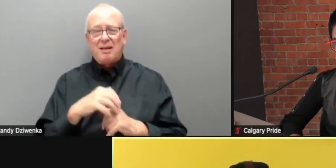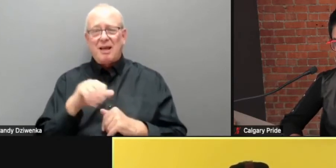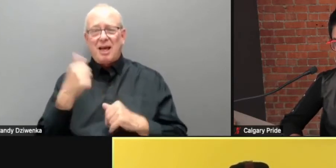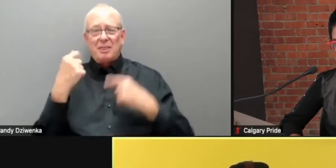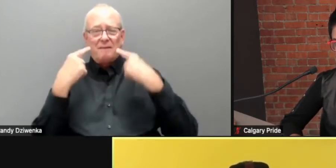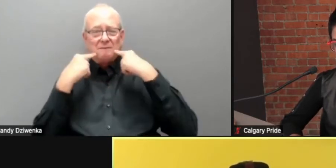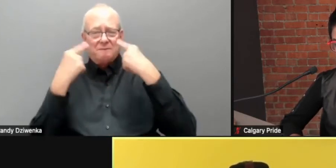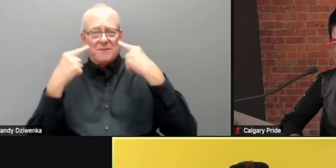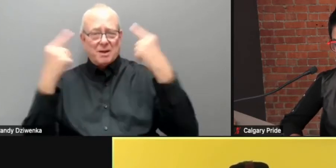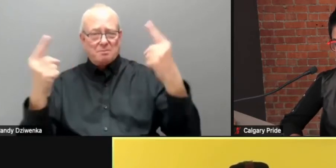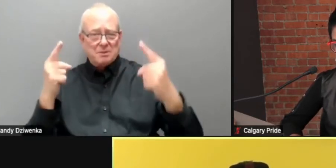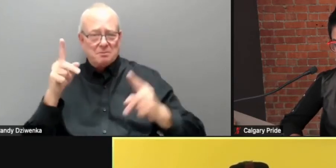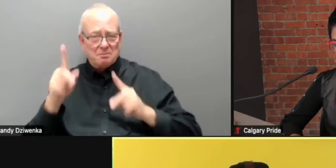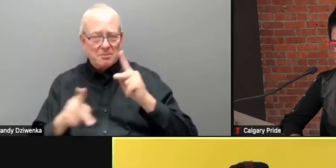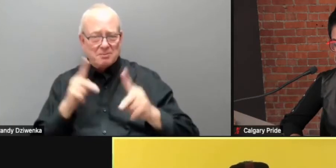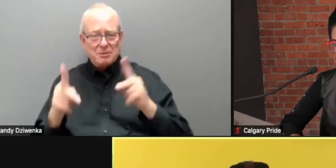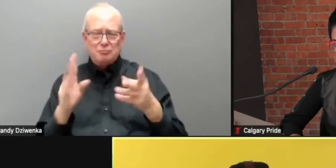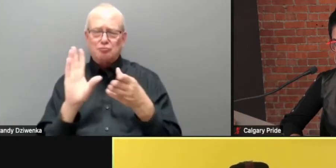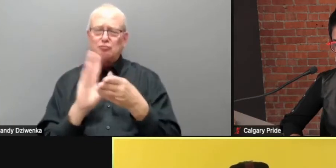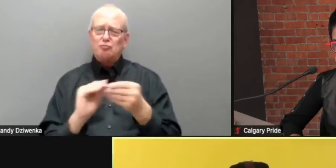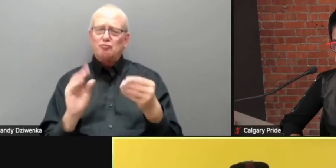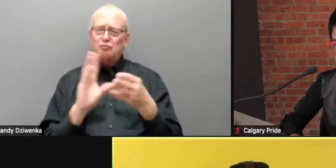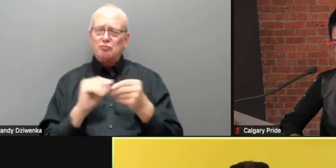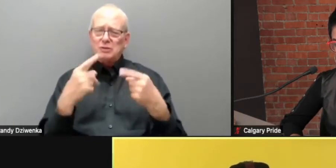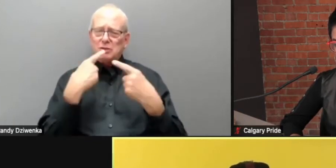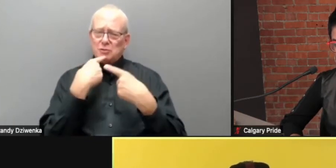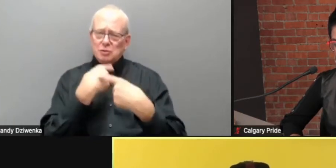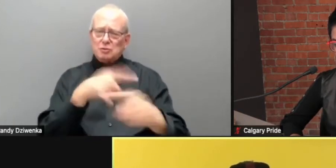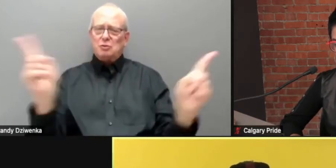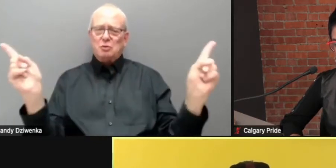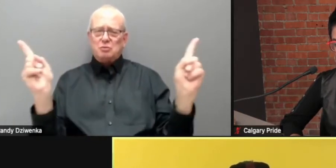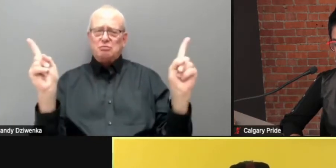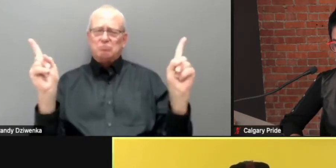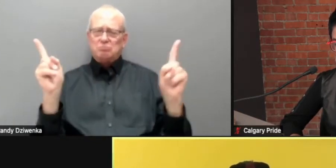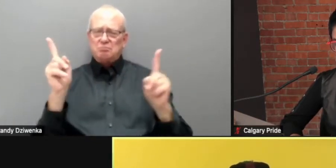and there are people who are their fans, people who